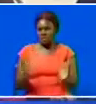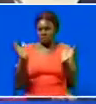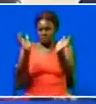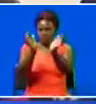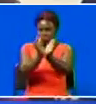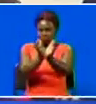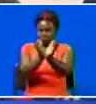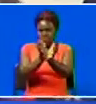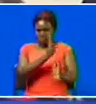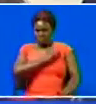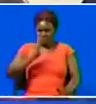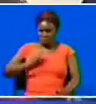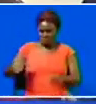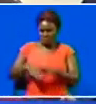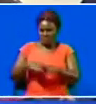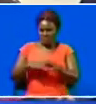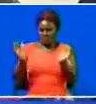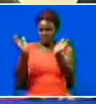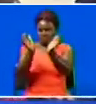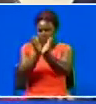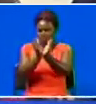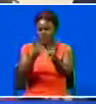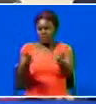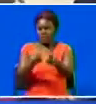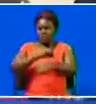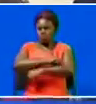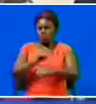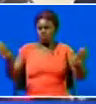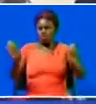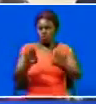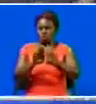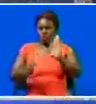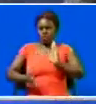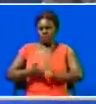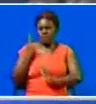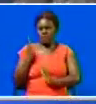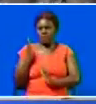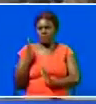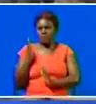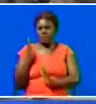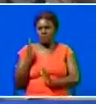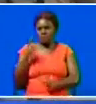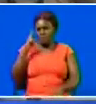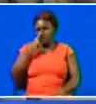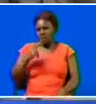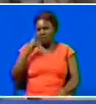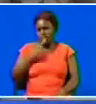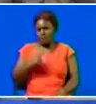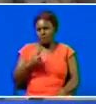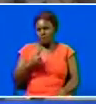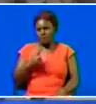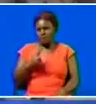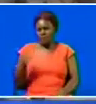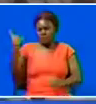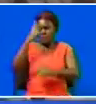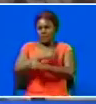arrested, the board members should be arrested, and the school should be closed immediately. It was ironical that, for the better part of the